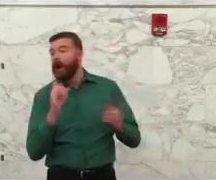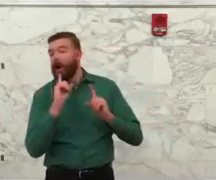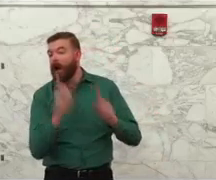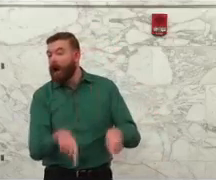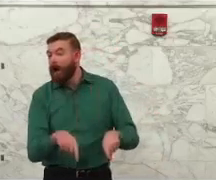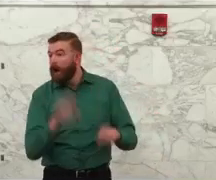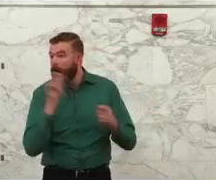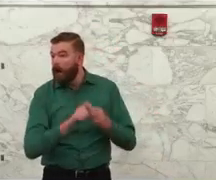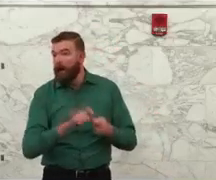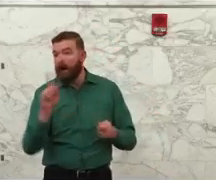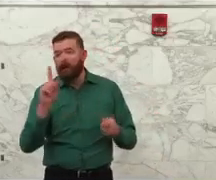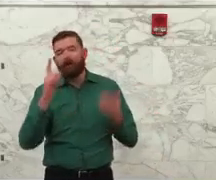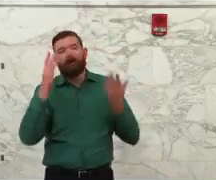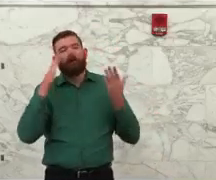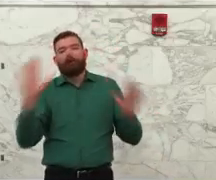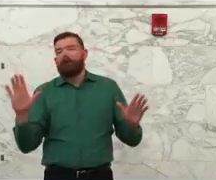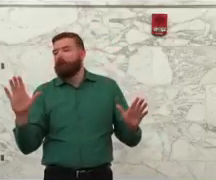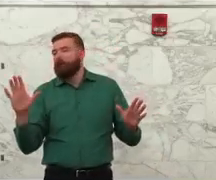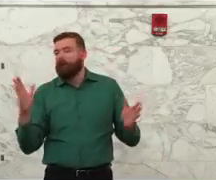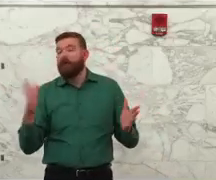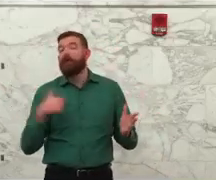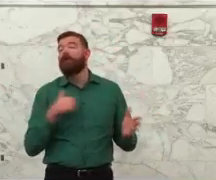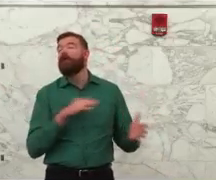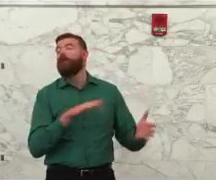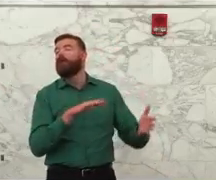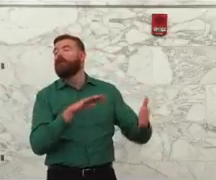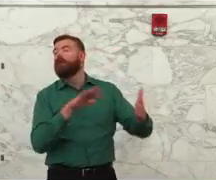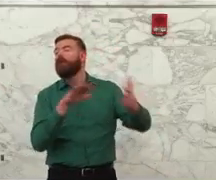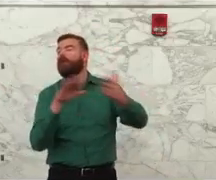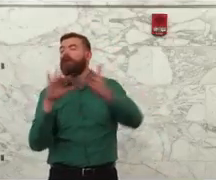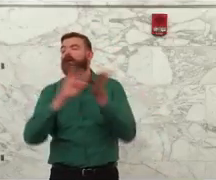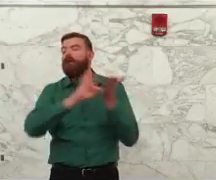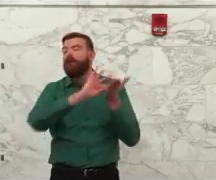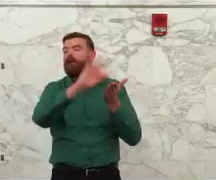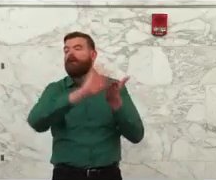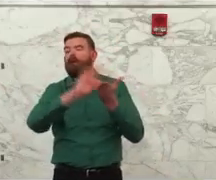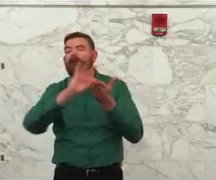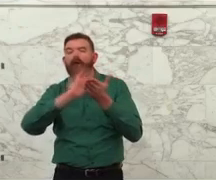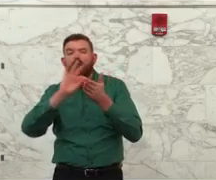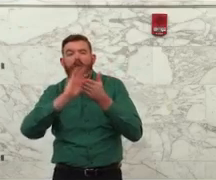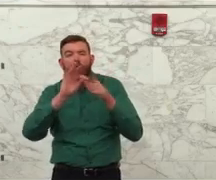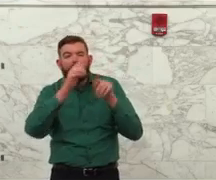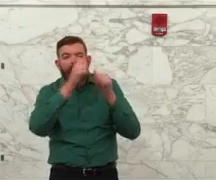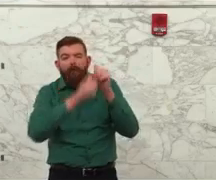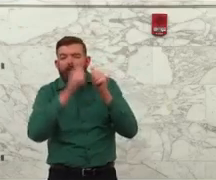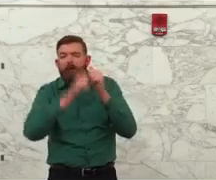that we're surveying every company, every vendor that